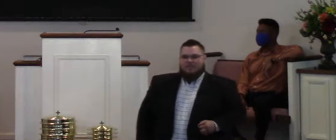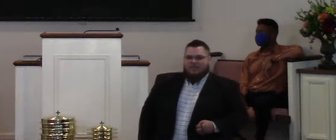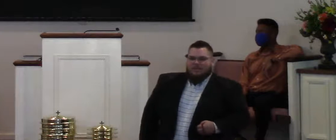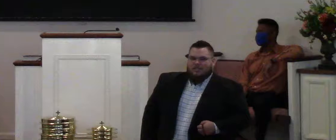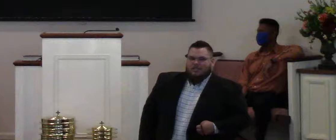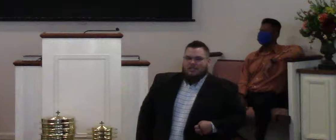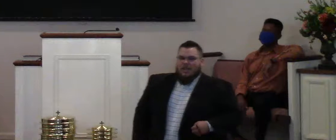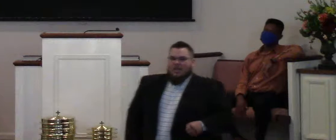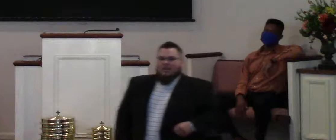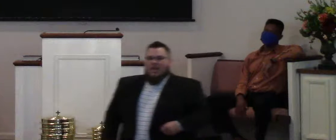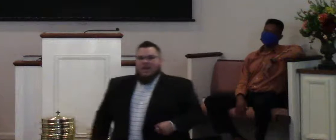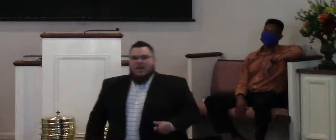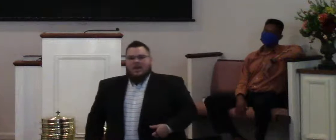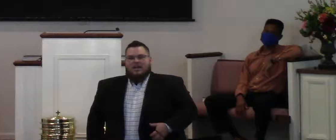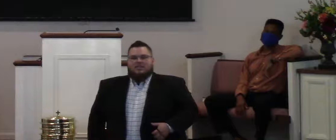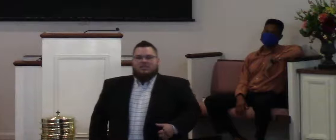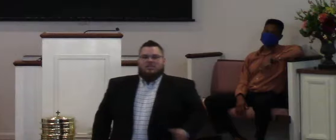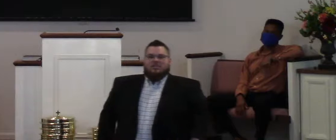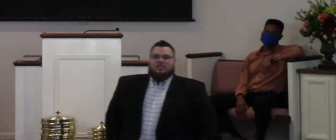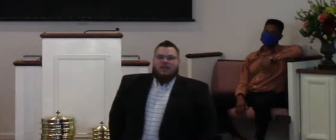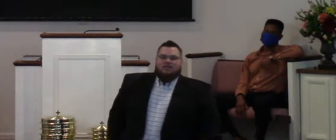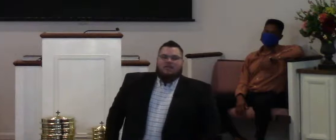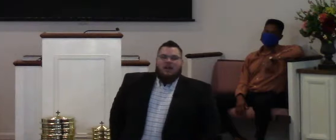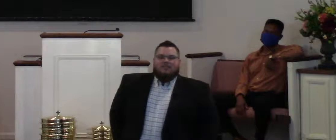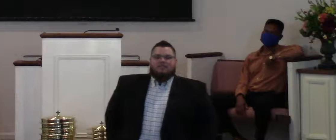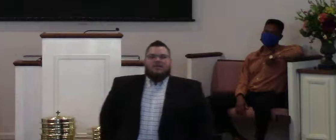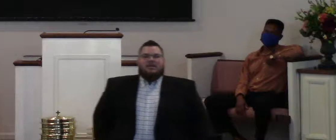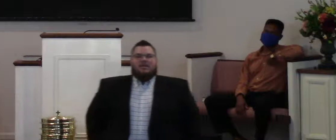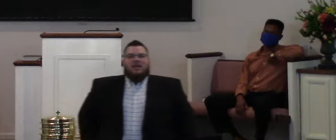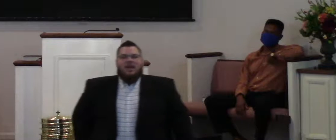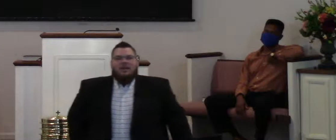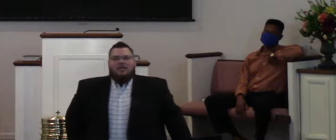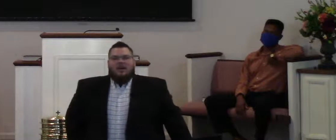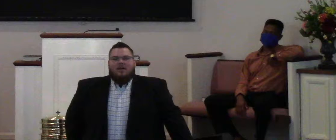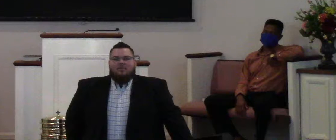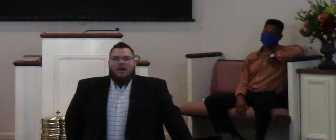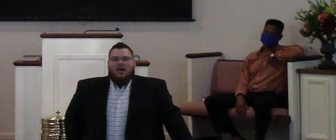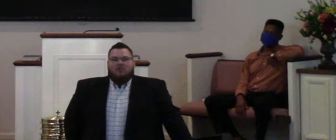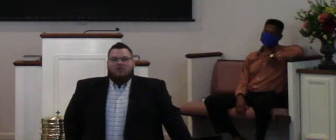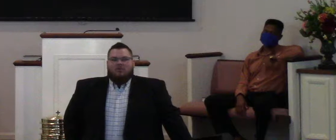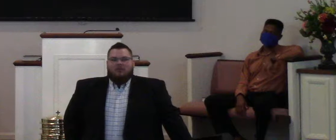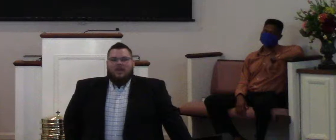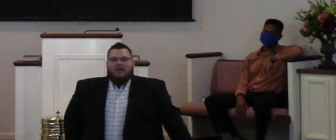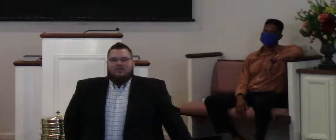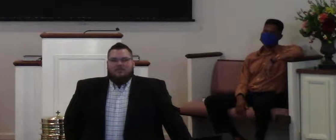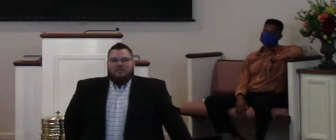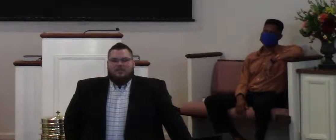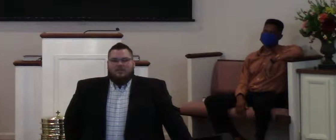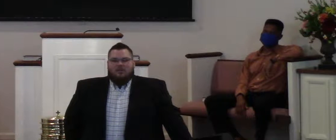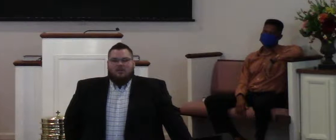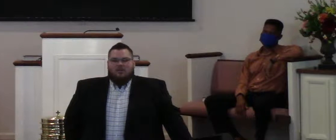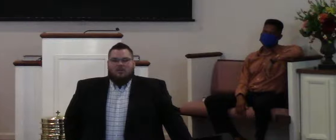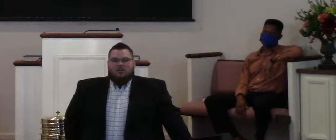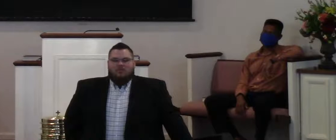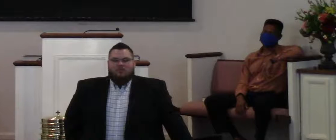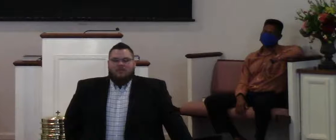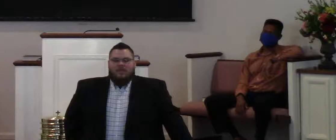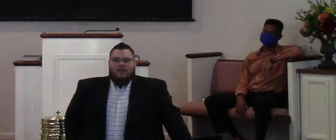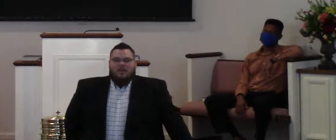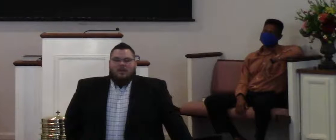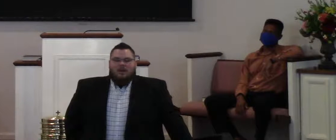loves me. Yes, Jesus loves me. The Bible tells me